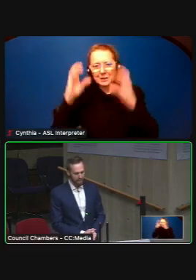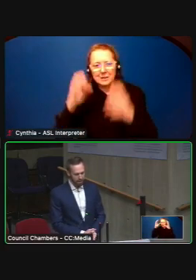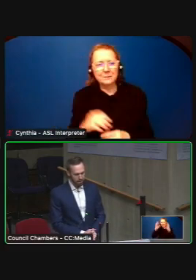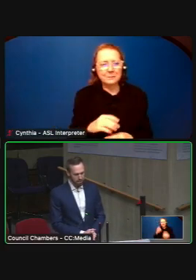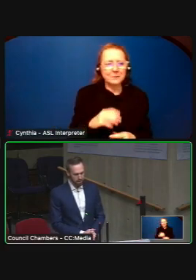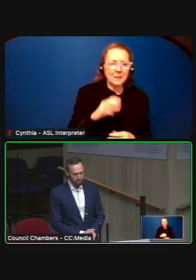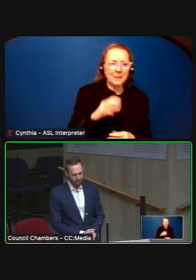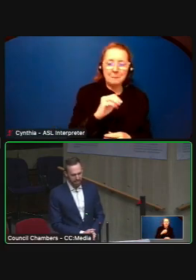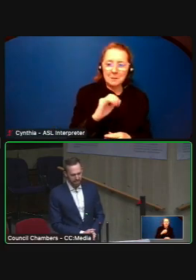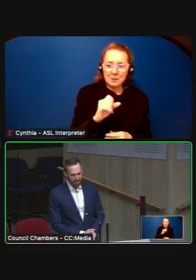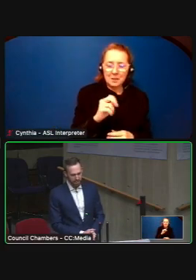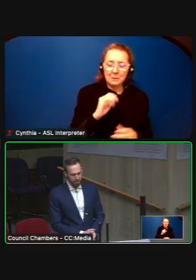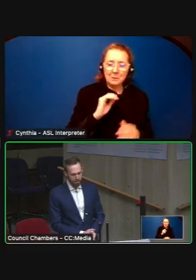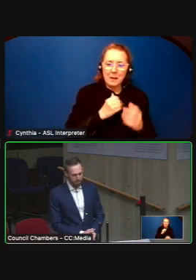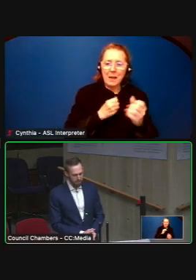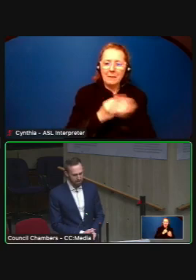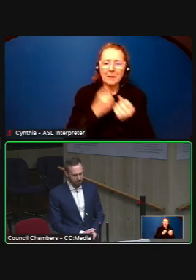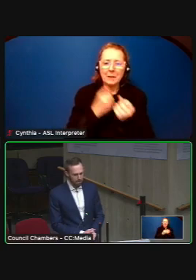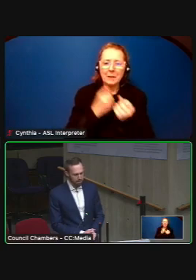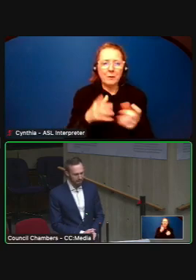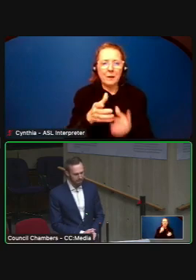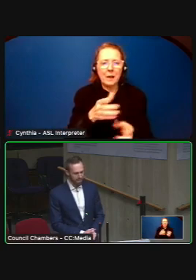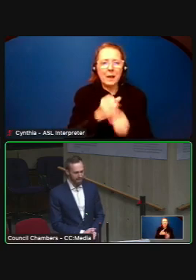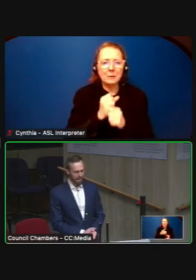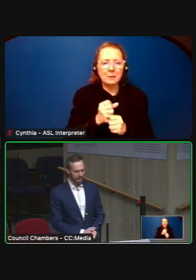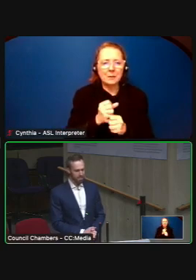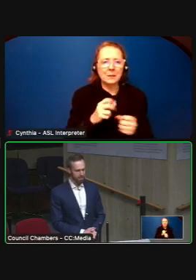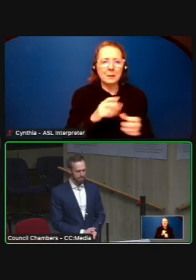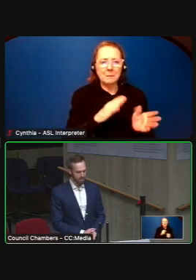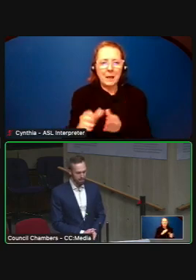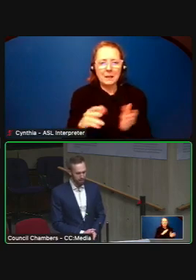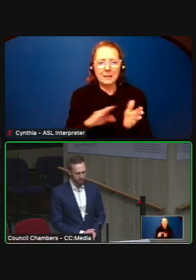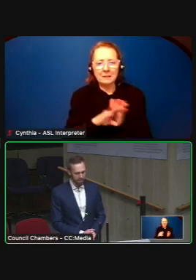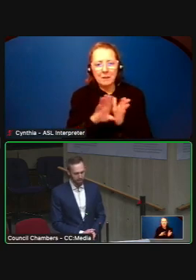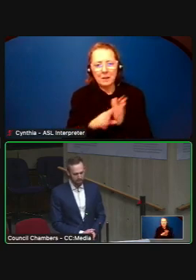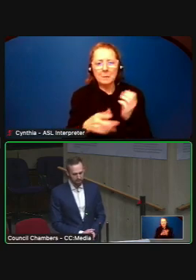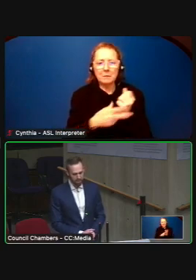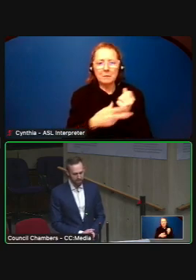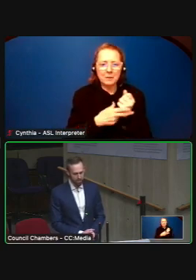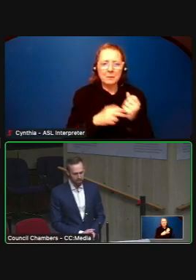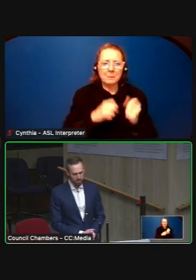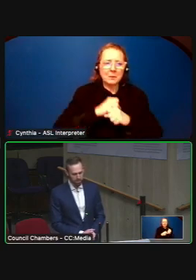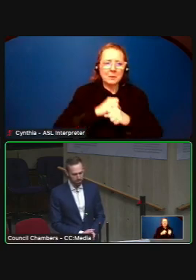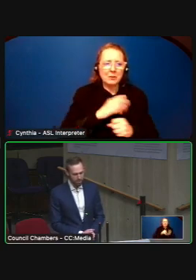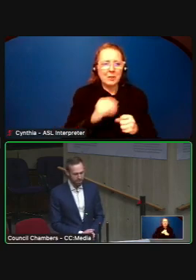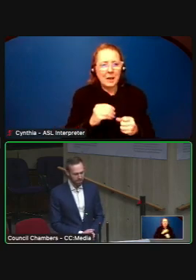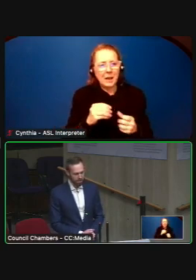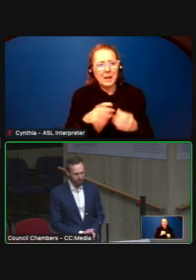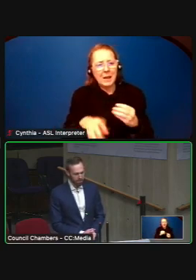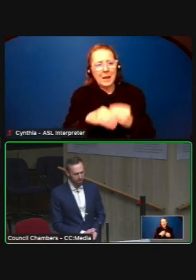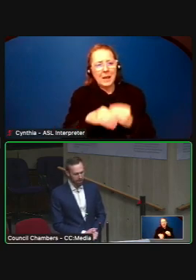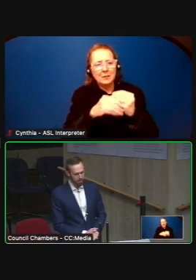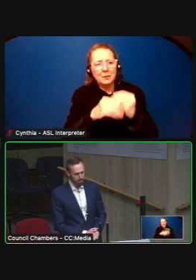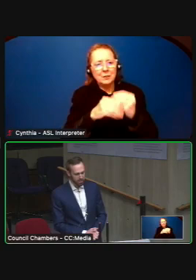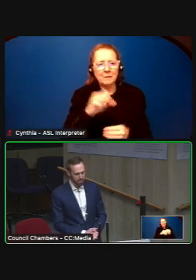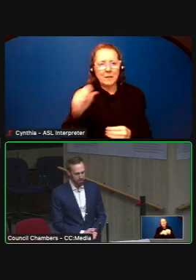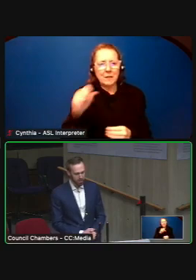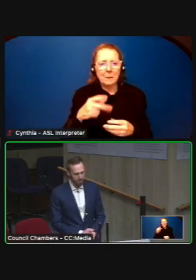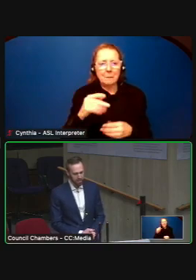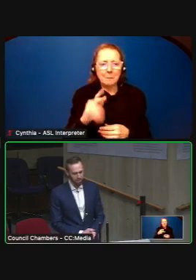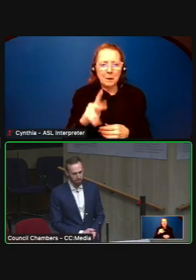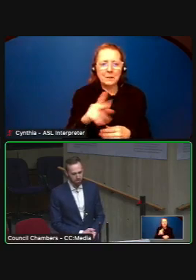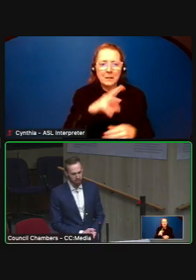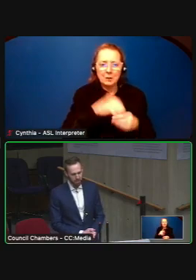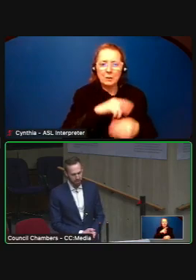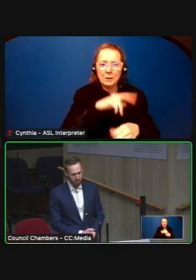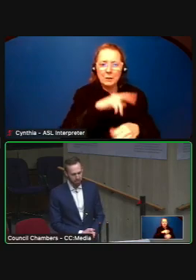for the acquisition, planning, development, preservation, protection, and enhancement of Salem parks, including their natural resource trees and recreational opportunities for current